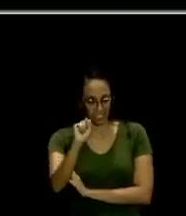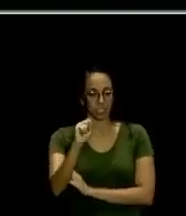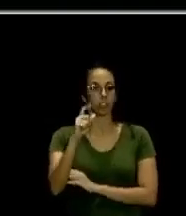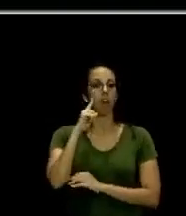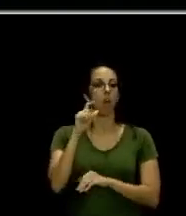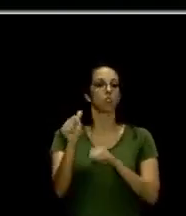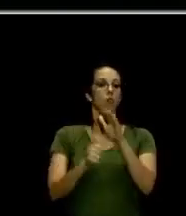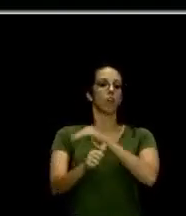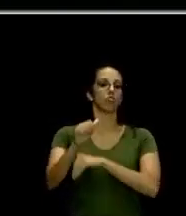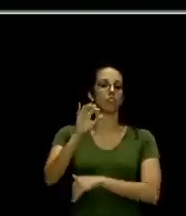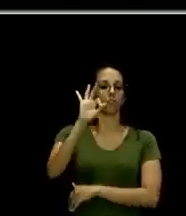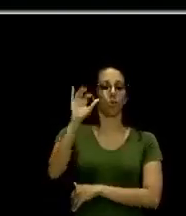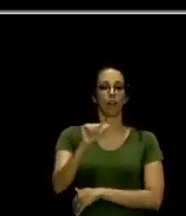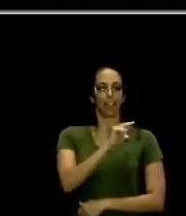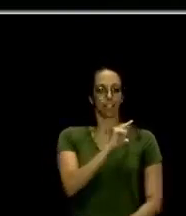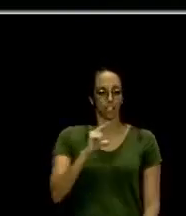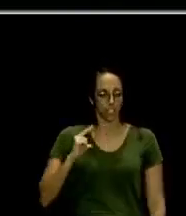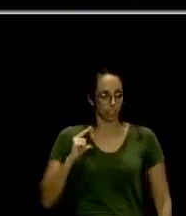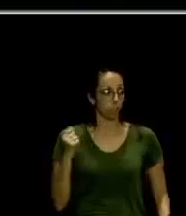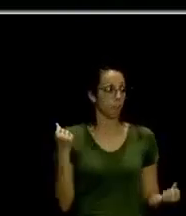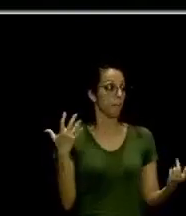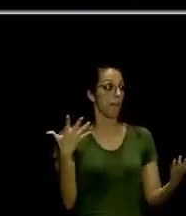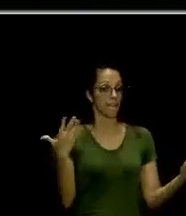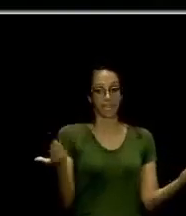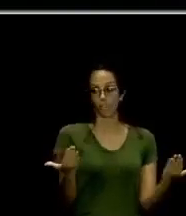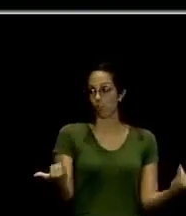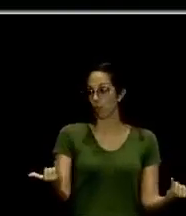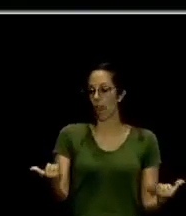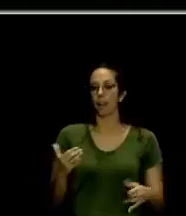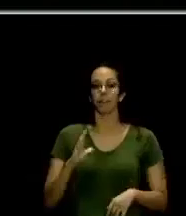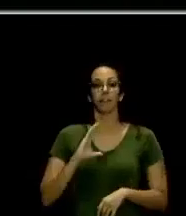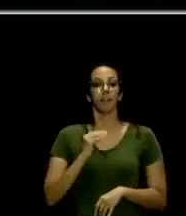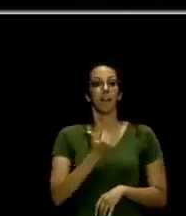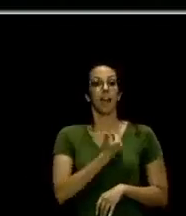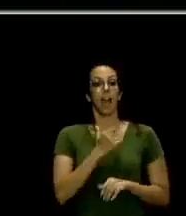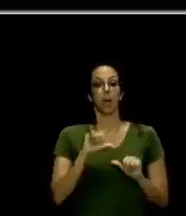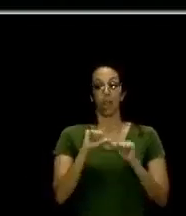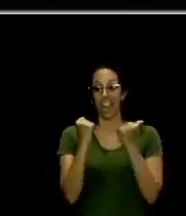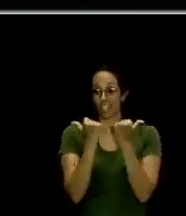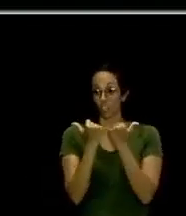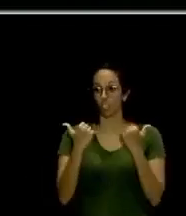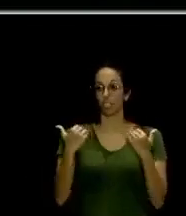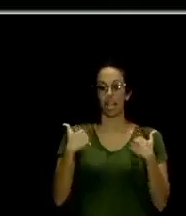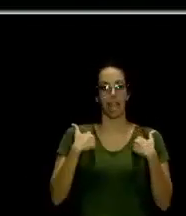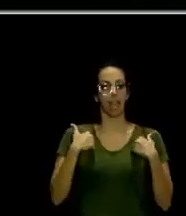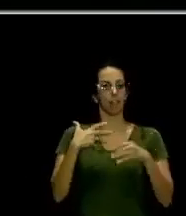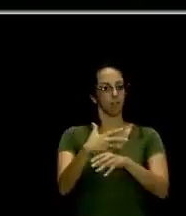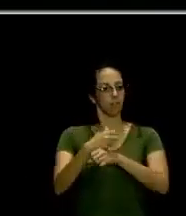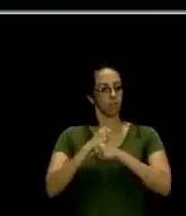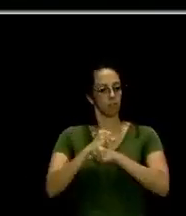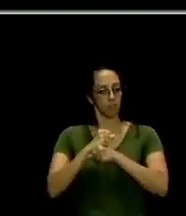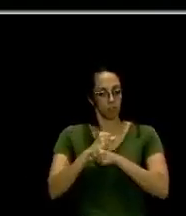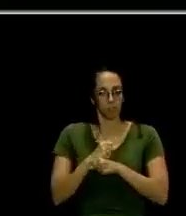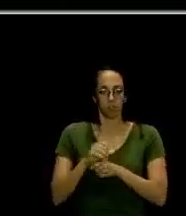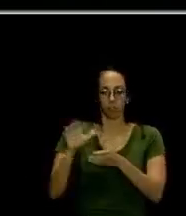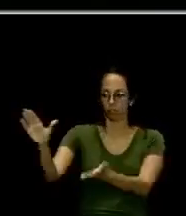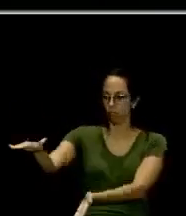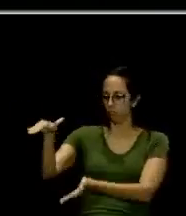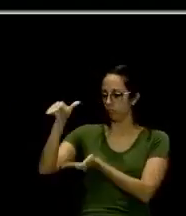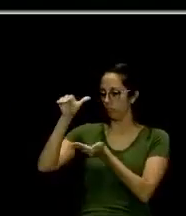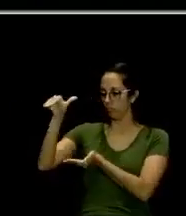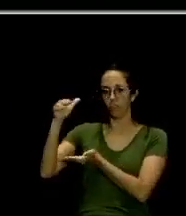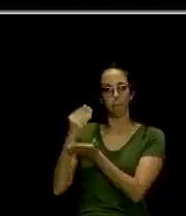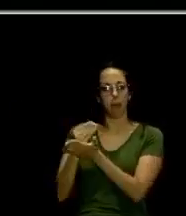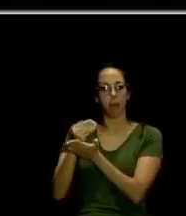legislature, many of which were here tonight, our agency has received historic investments to ensure the people that we